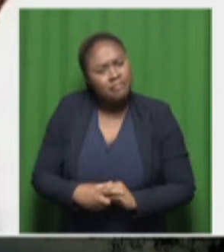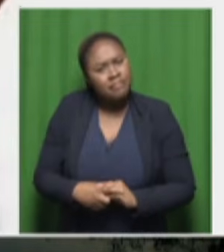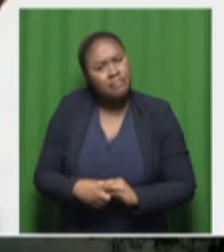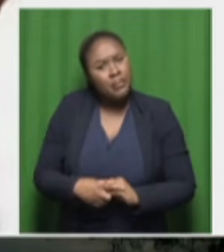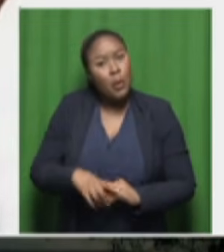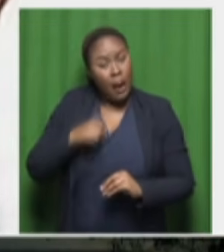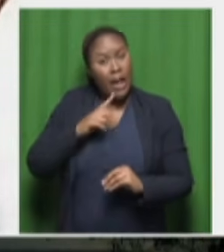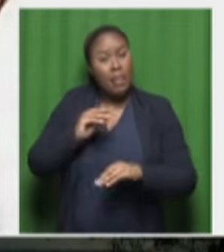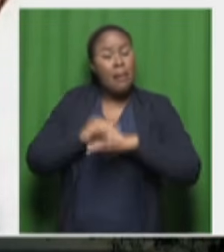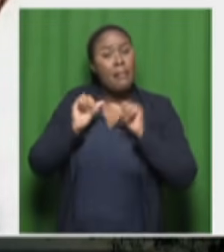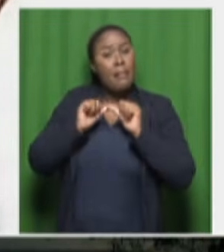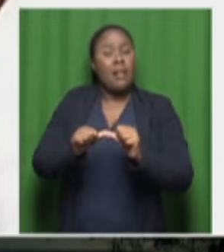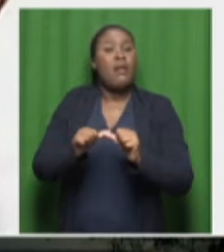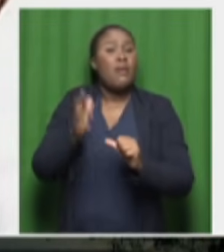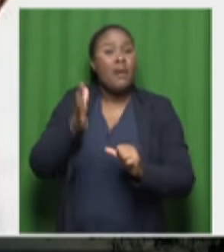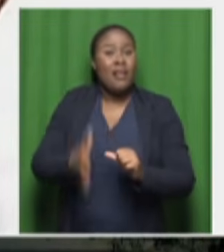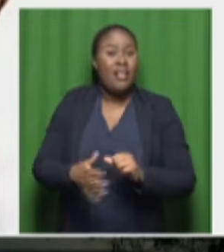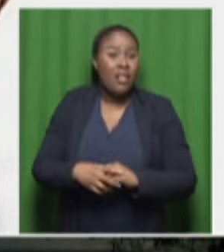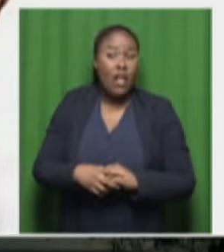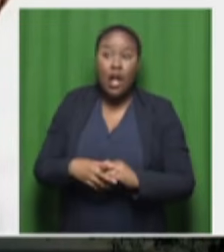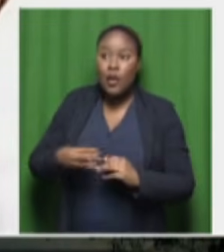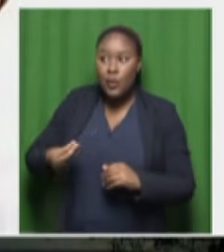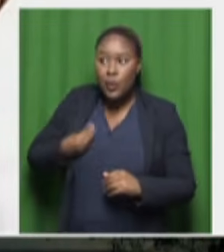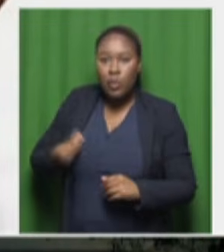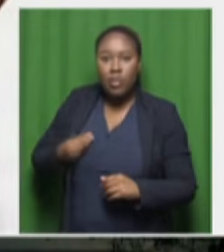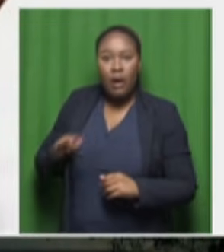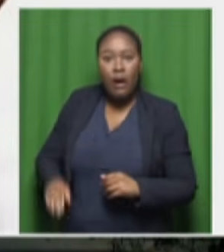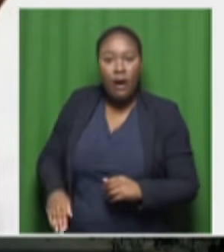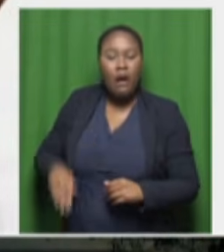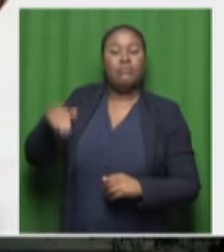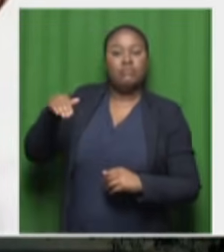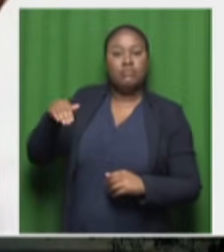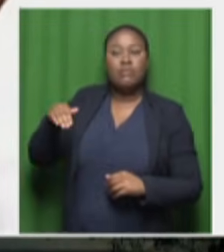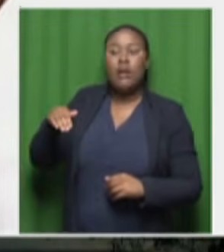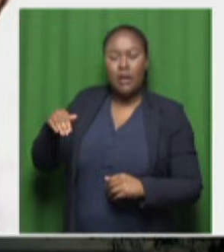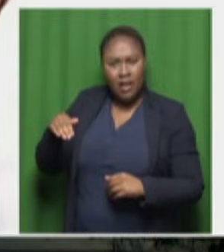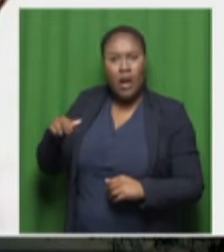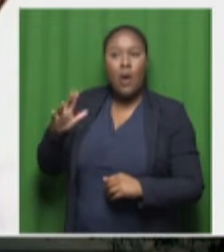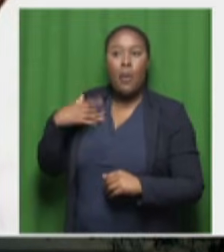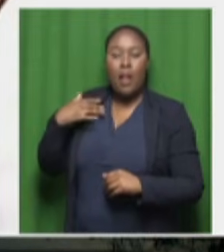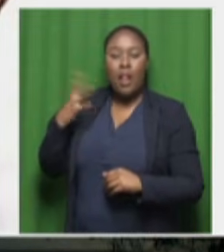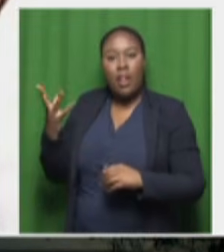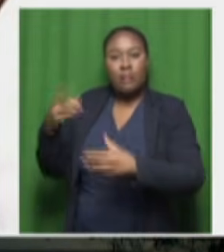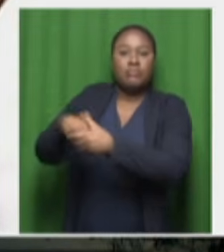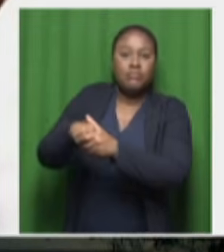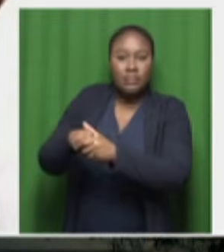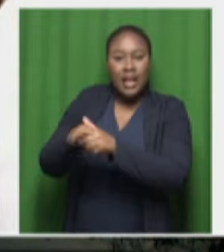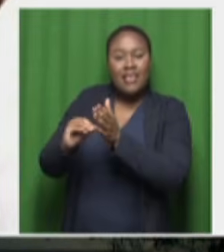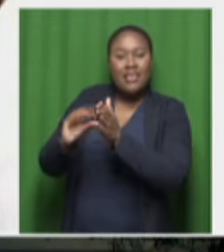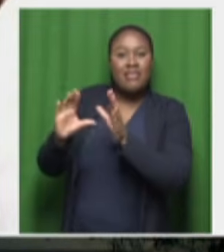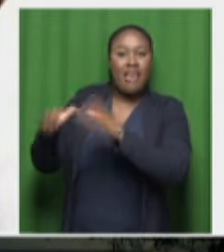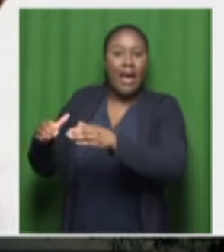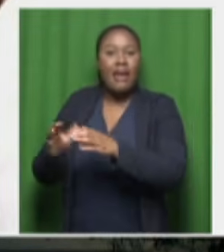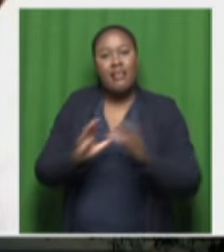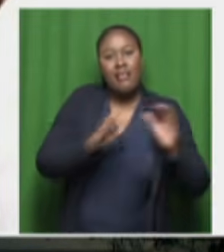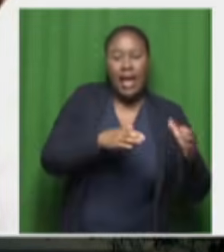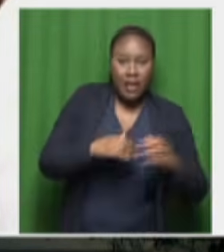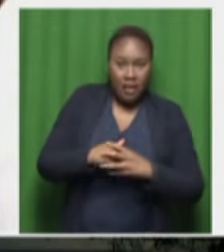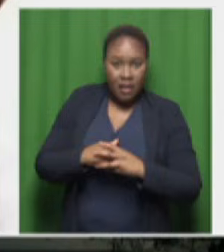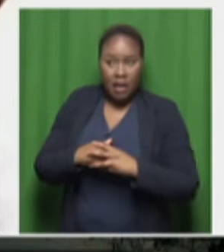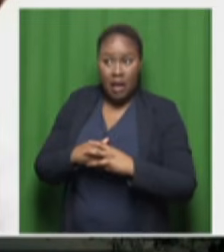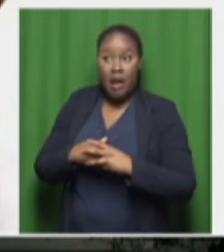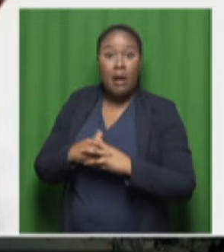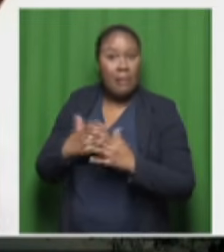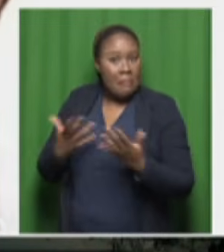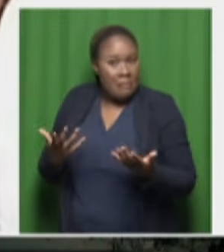as youngsters come onto the scene, they grow up, they are somehow absorbed into these gangs, you know, either by design